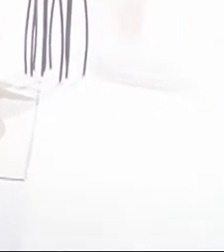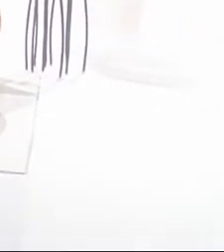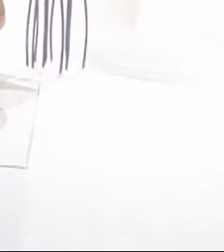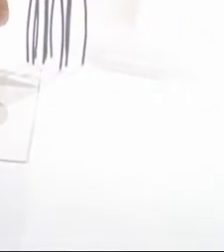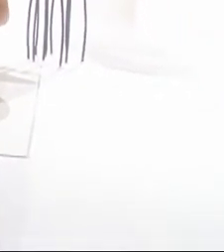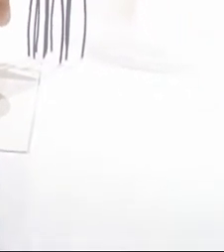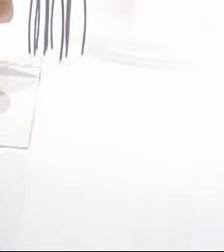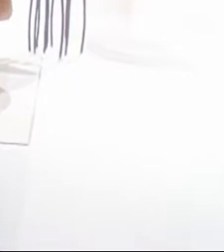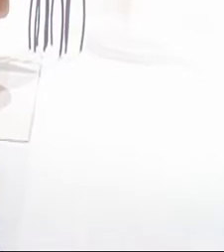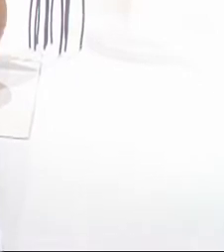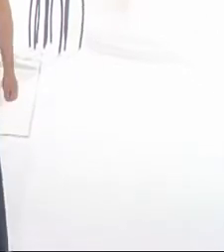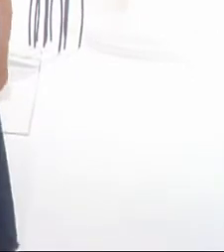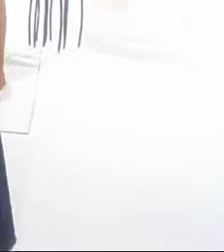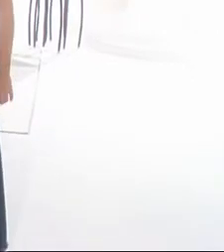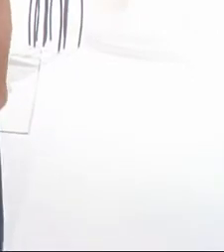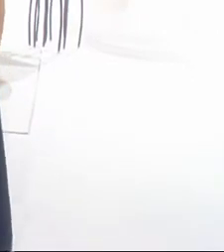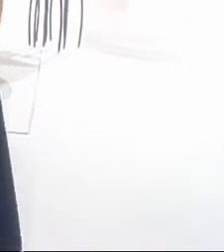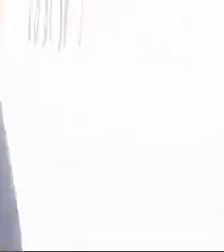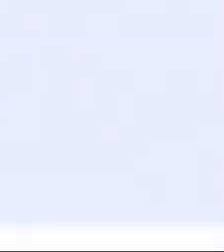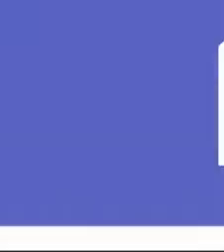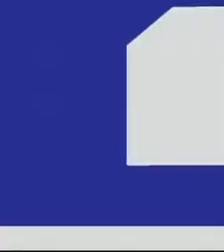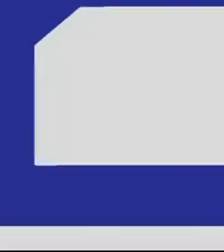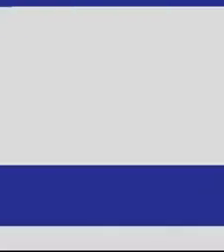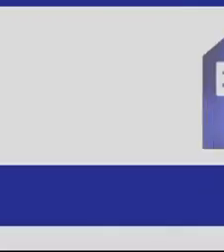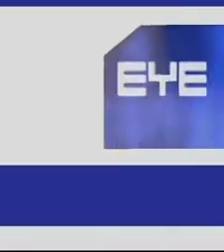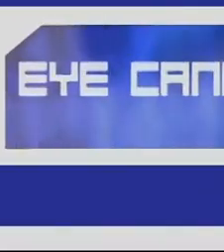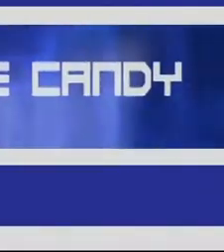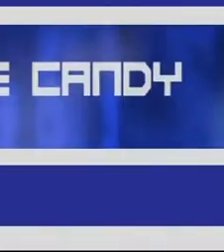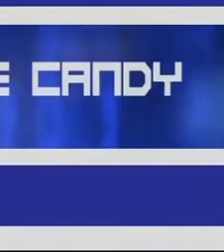and you're now free to go. You can stay if you want.